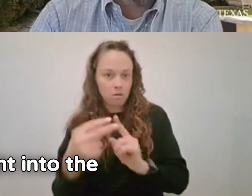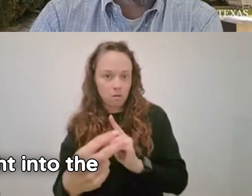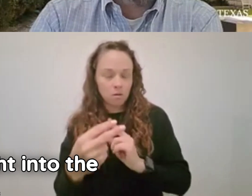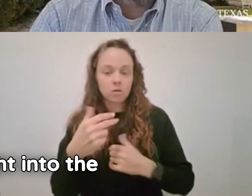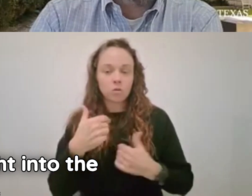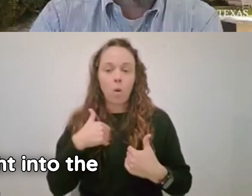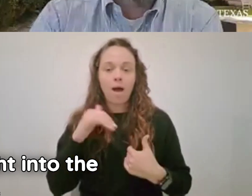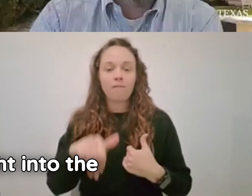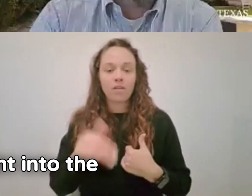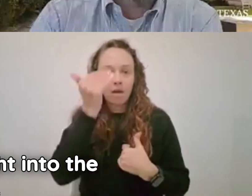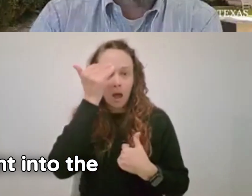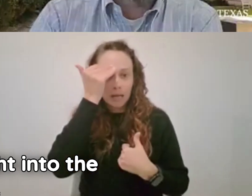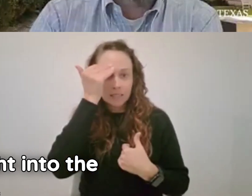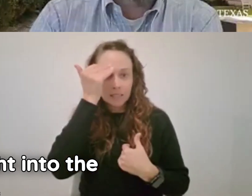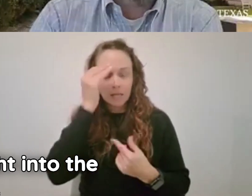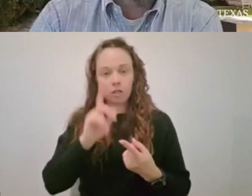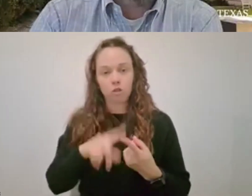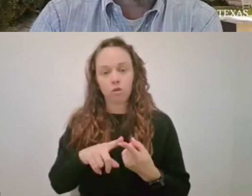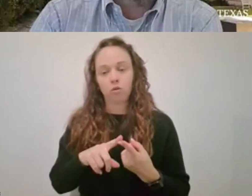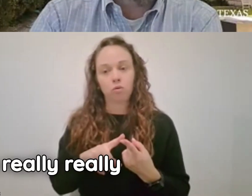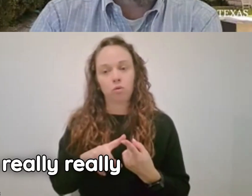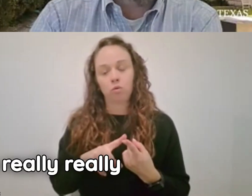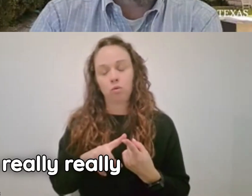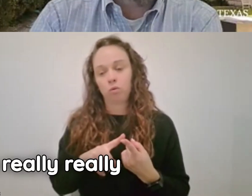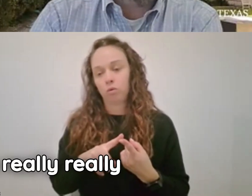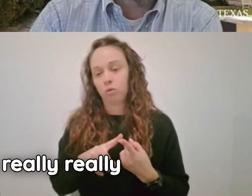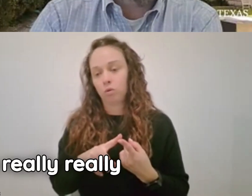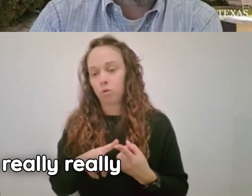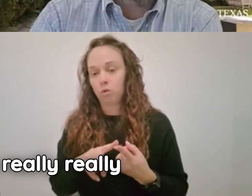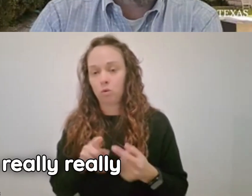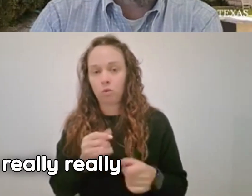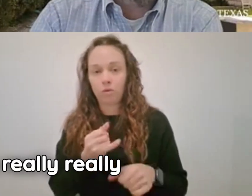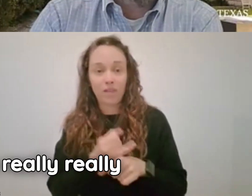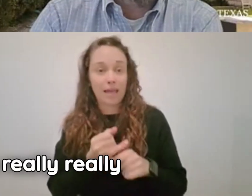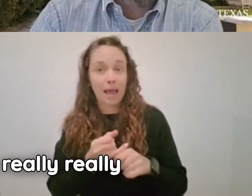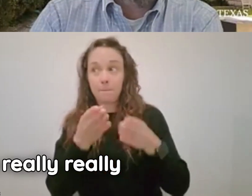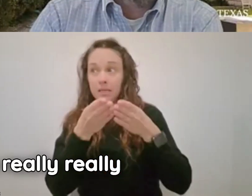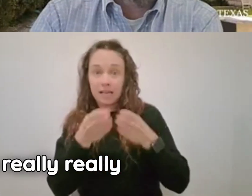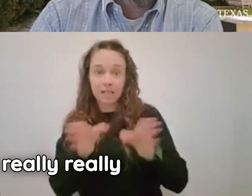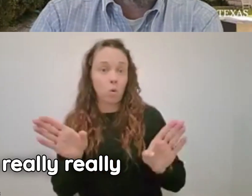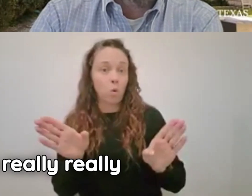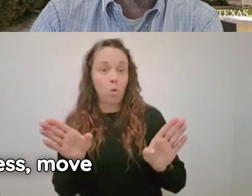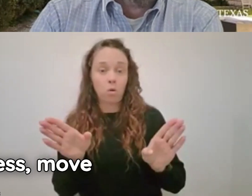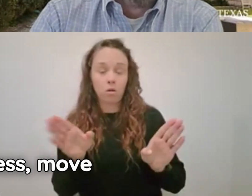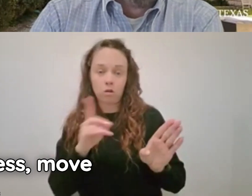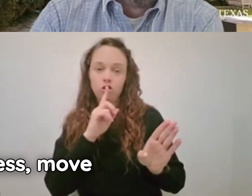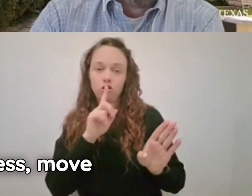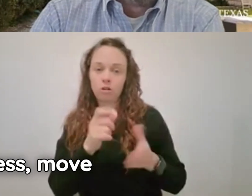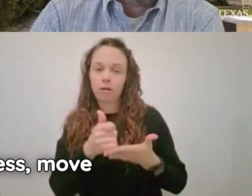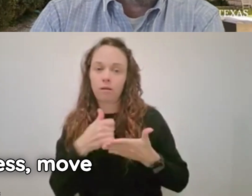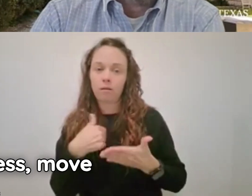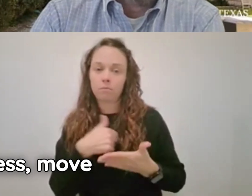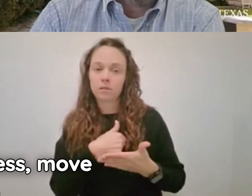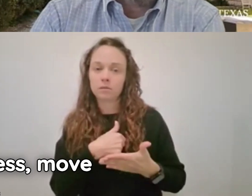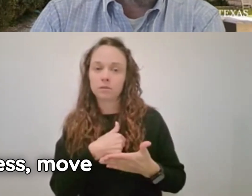that insight into the campus as a whole really, really helped